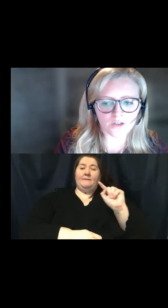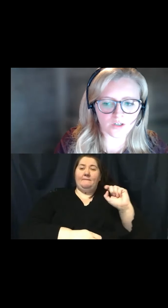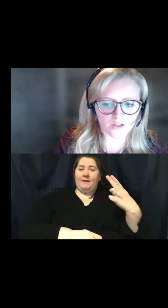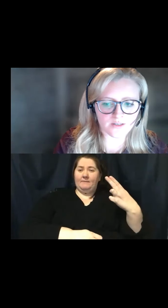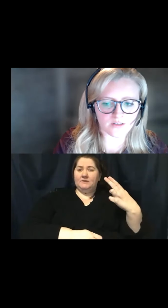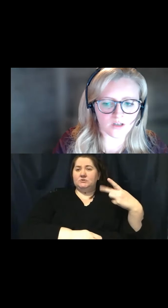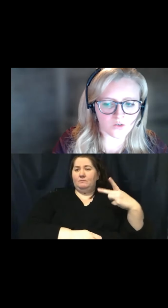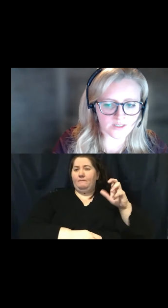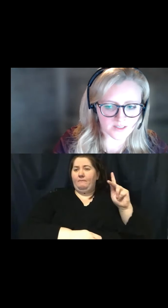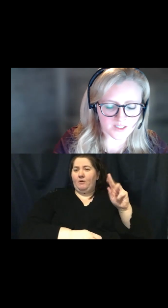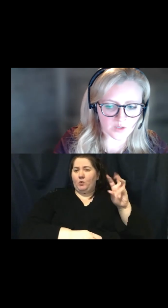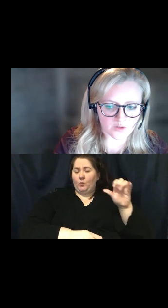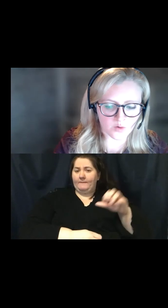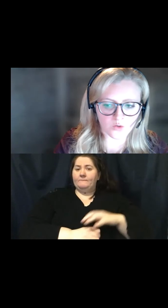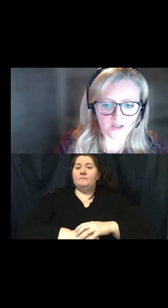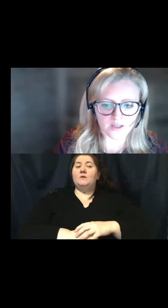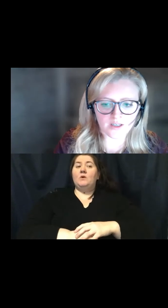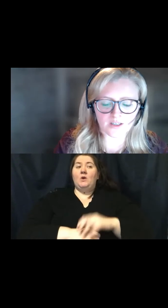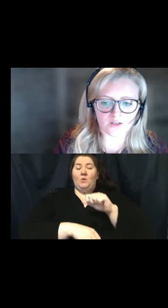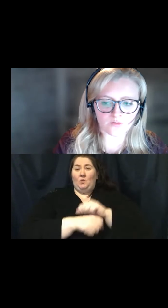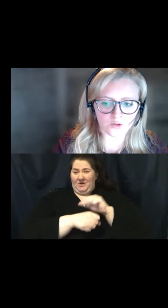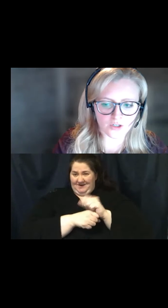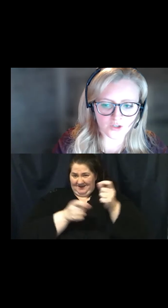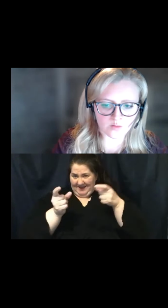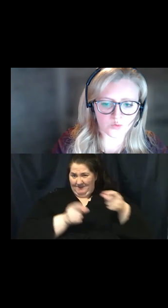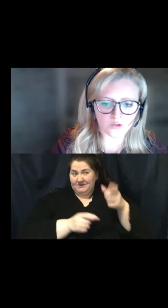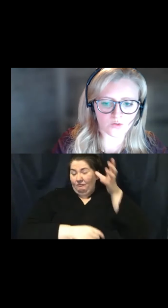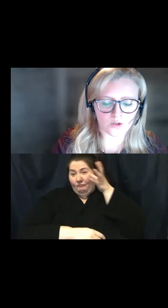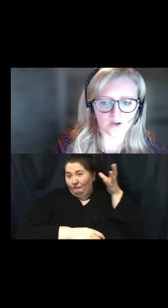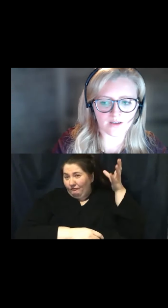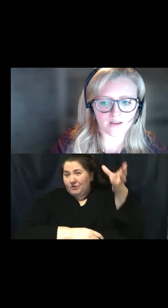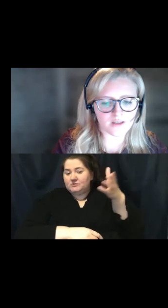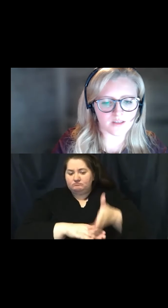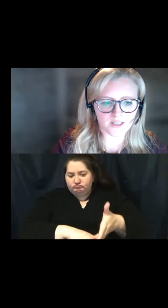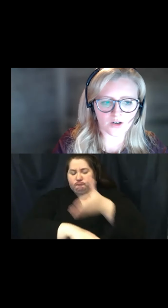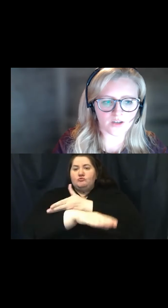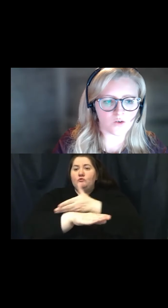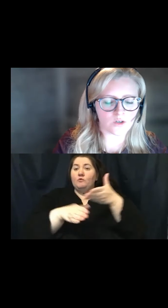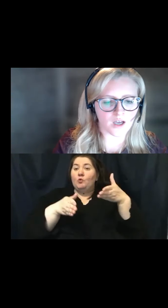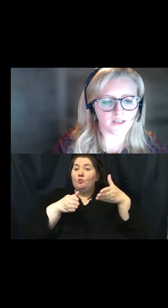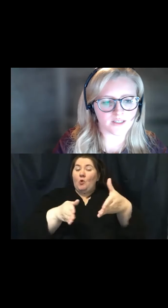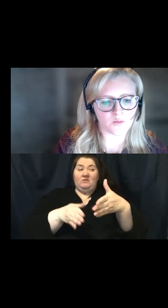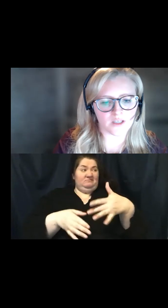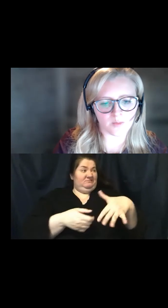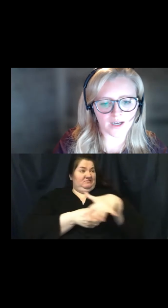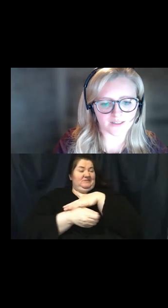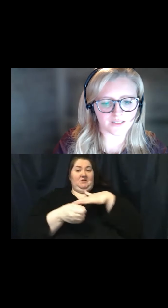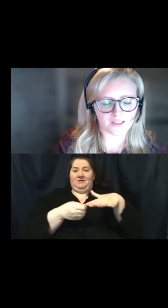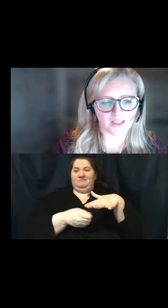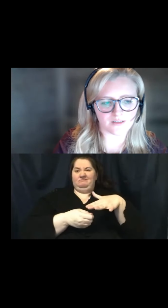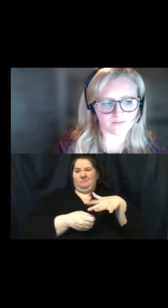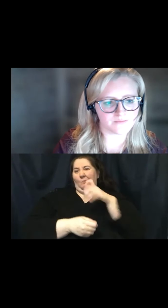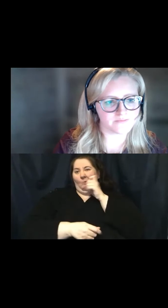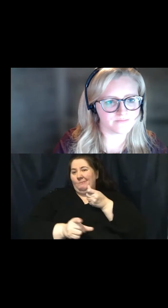When work occurs along Westlake Sammamish Parkway in the future to improve the roadway, this area will not need to be